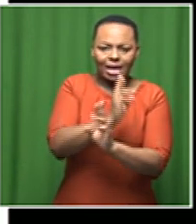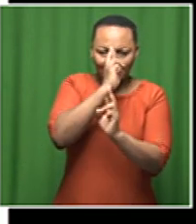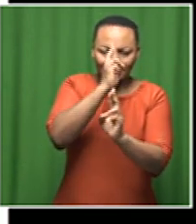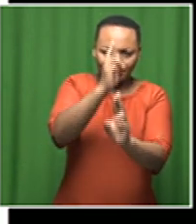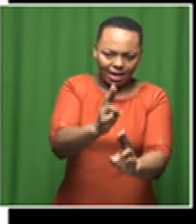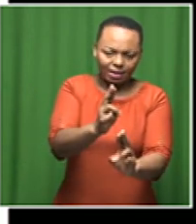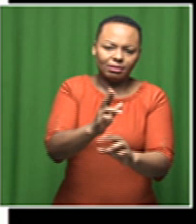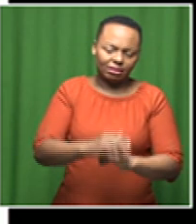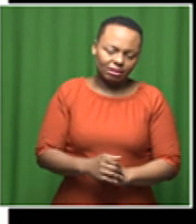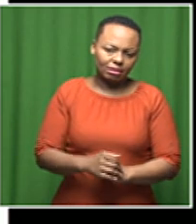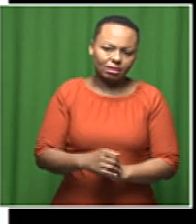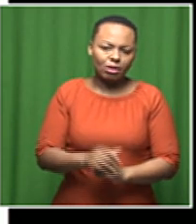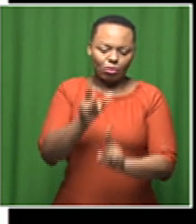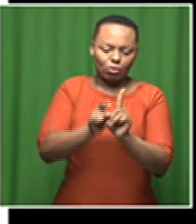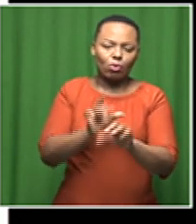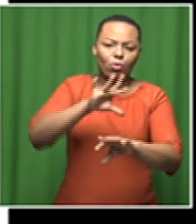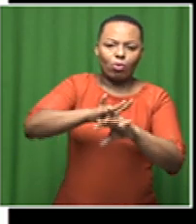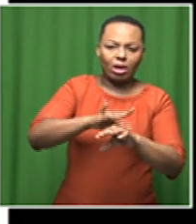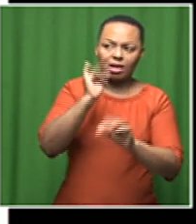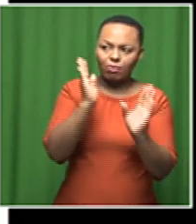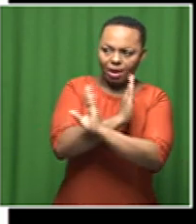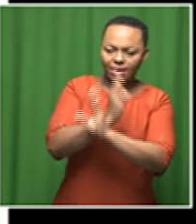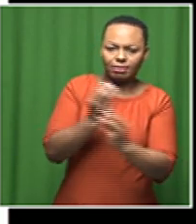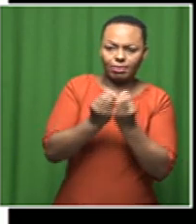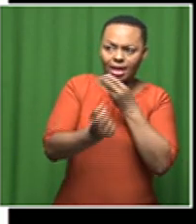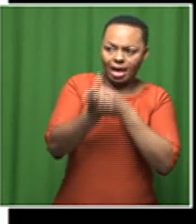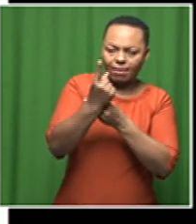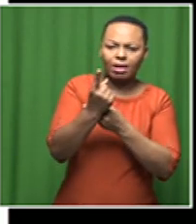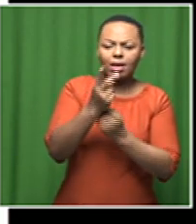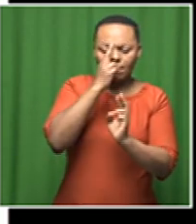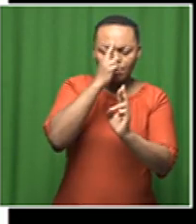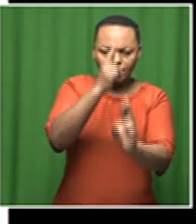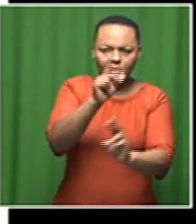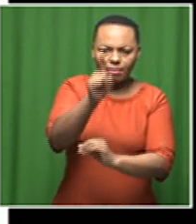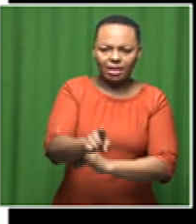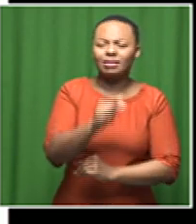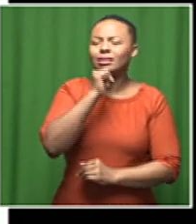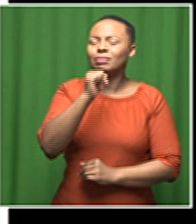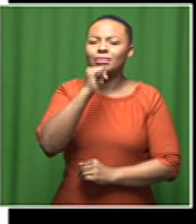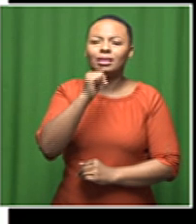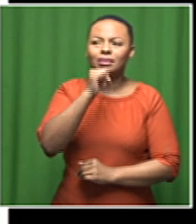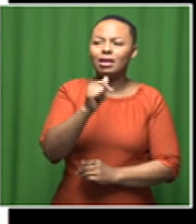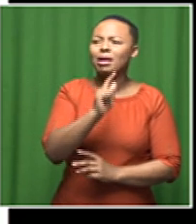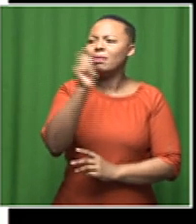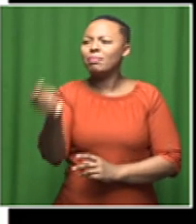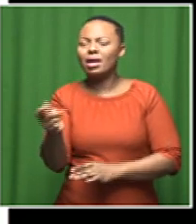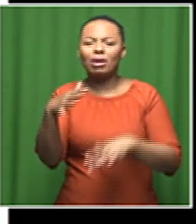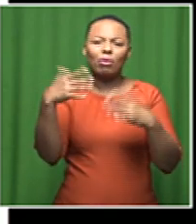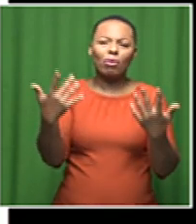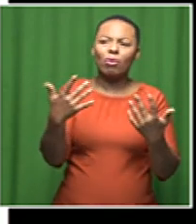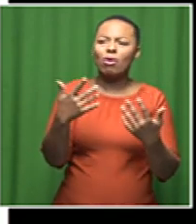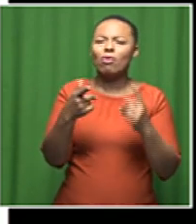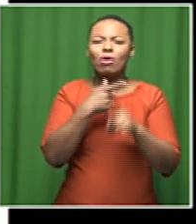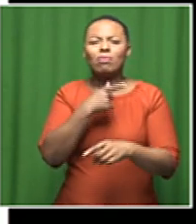to be treated in a very respectable manner, irrespective of their ability to pay, their